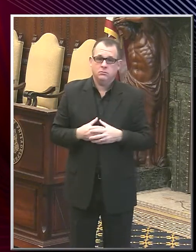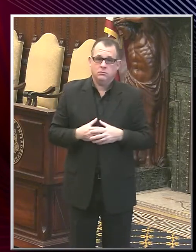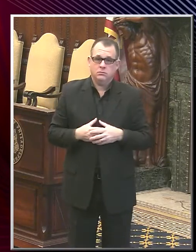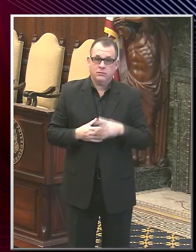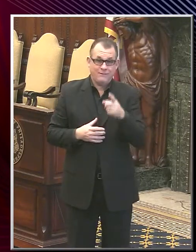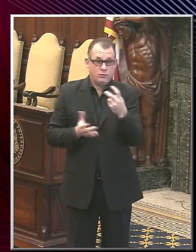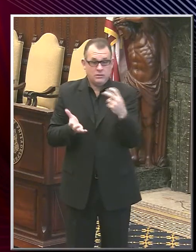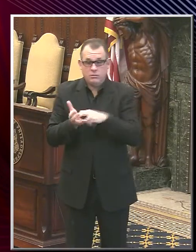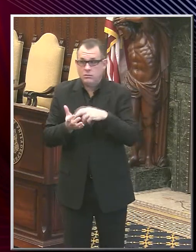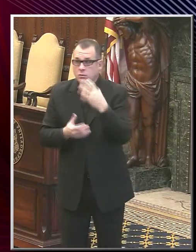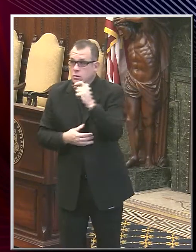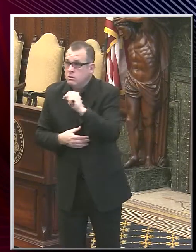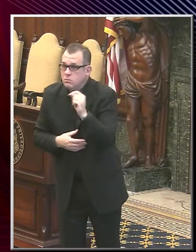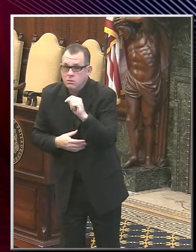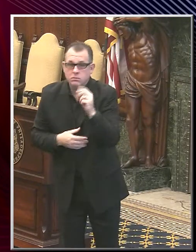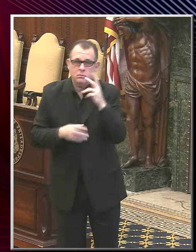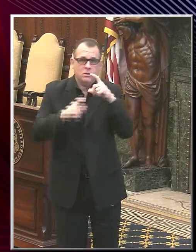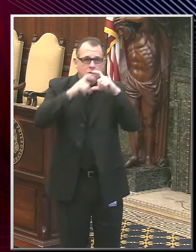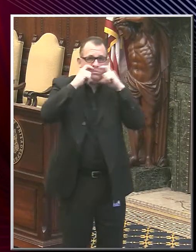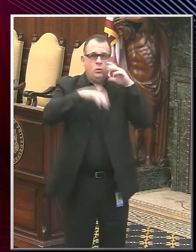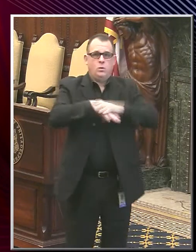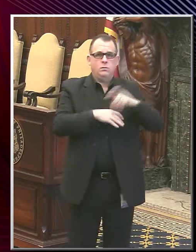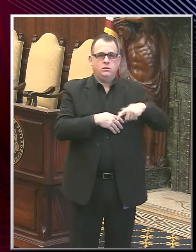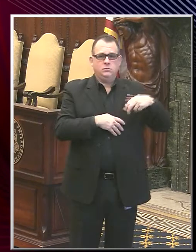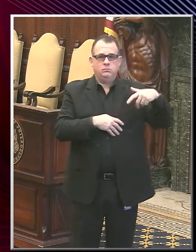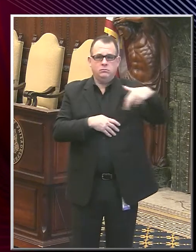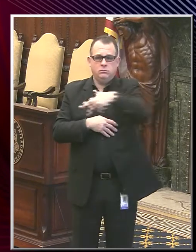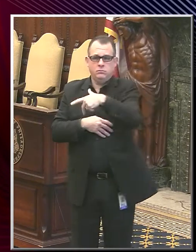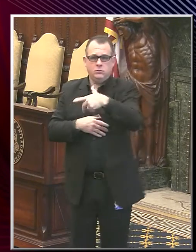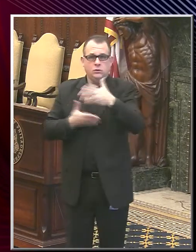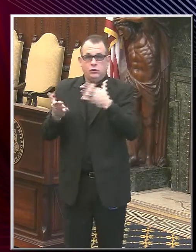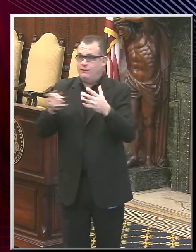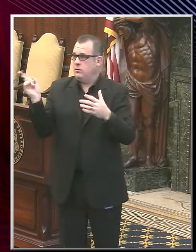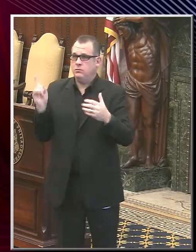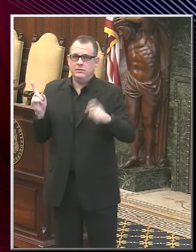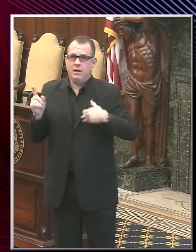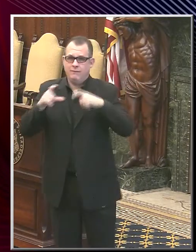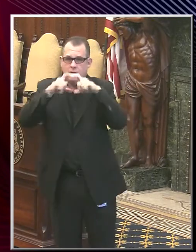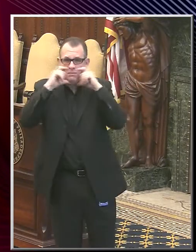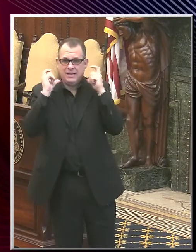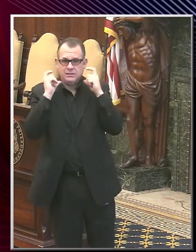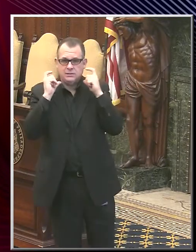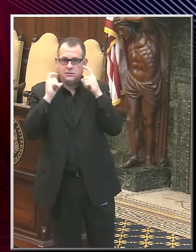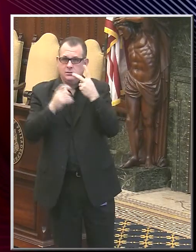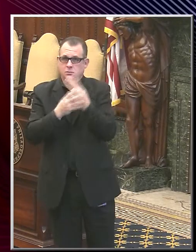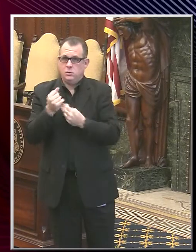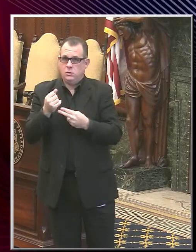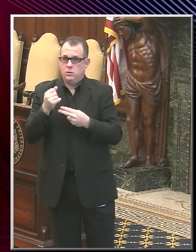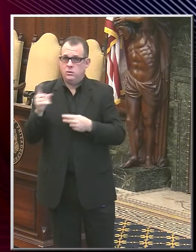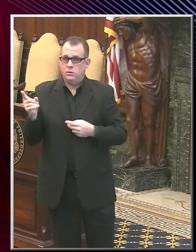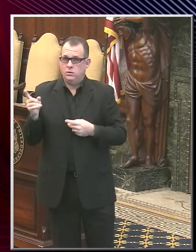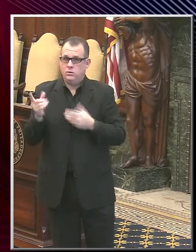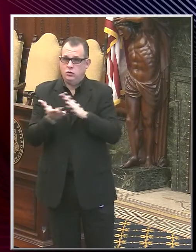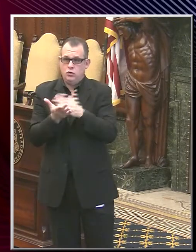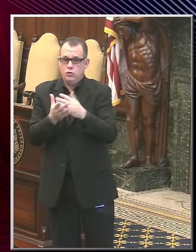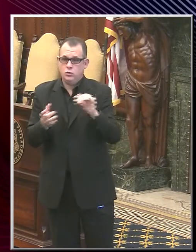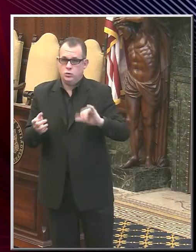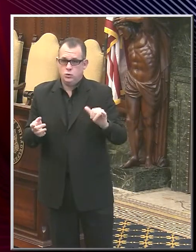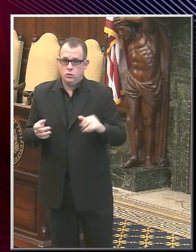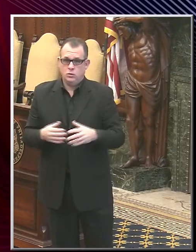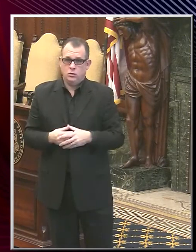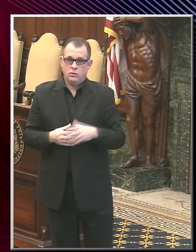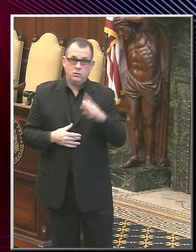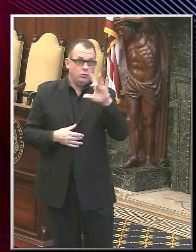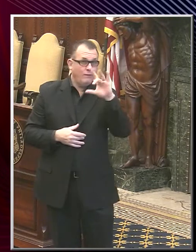must wear a mask, for example, when they get up to go to the restroom. And the servers must wear both masks and face shields. Now, just to note